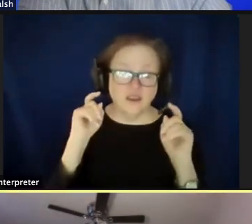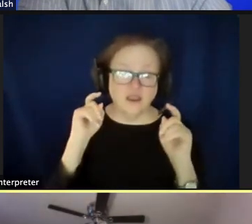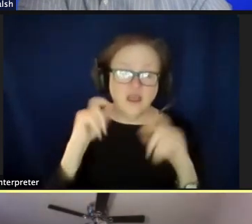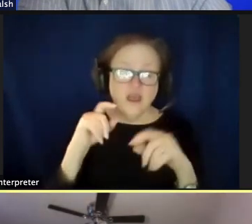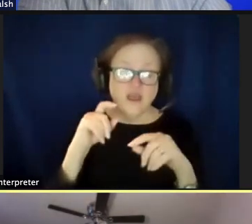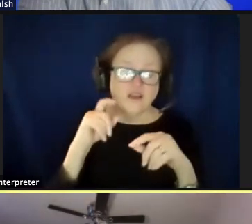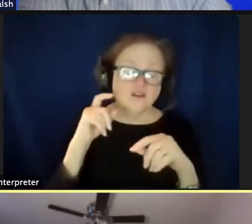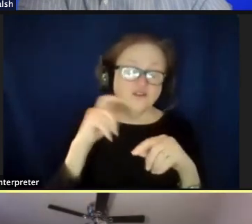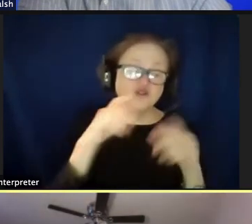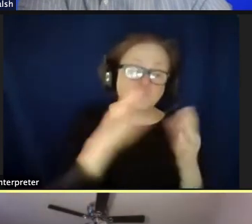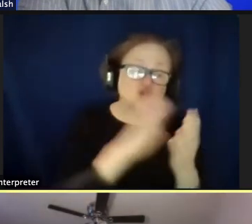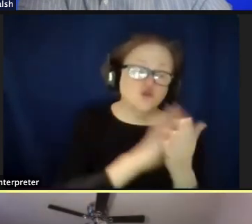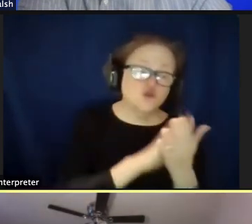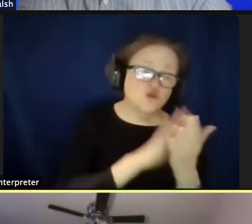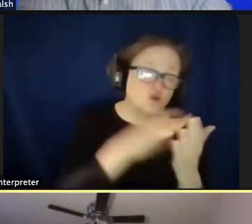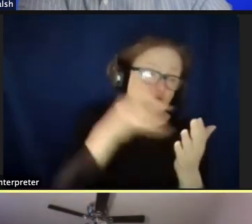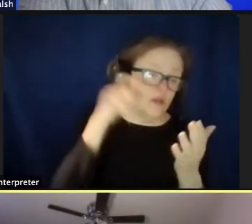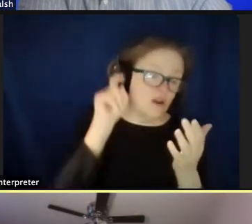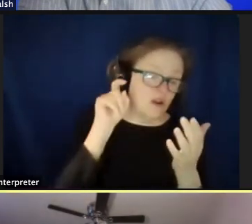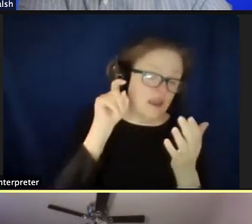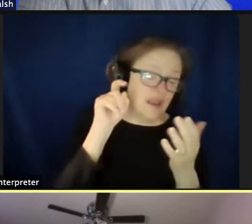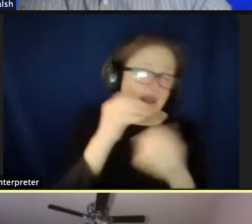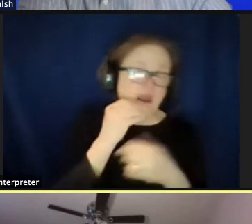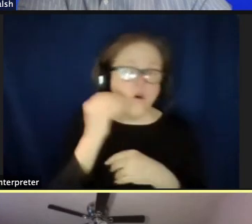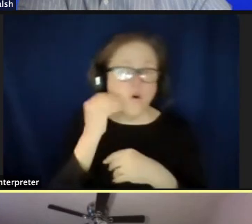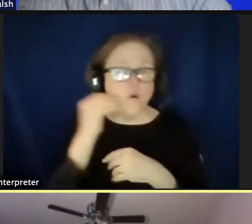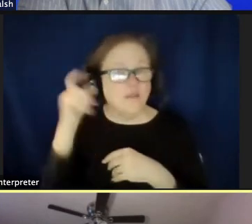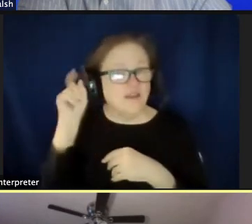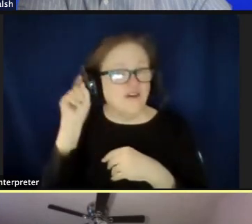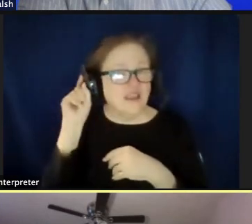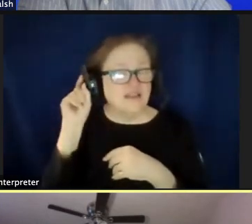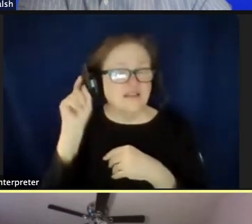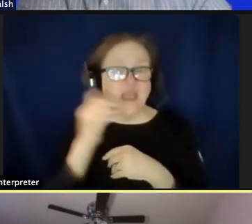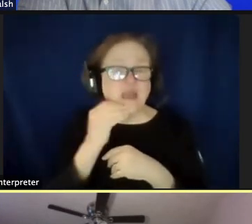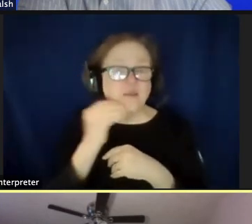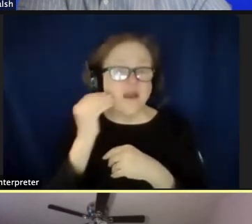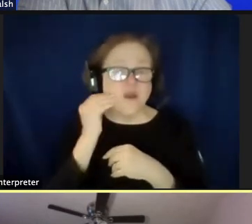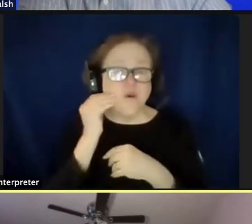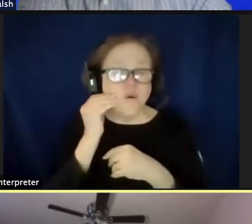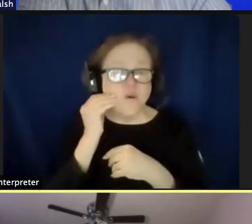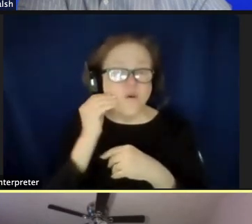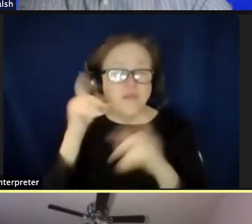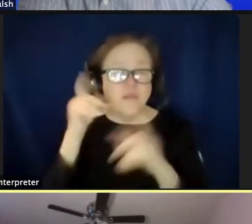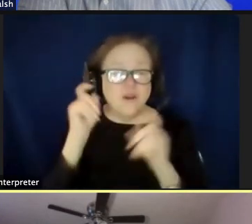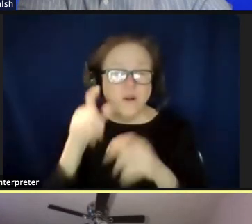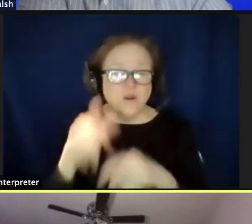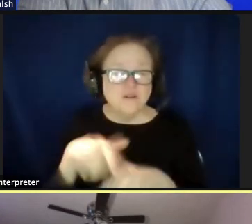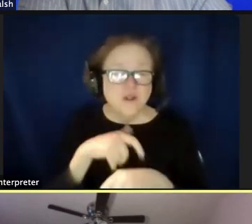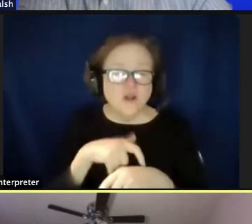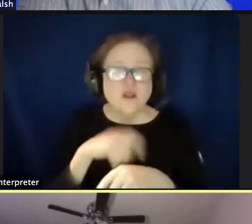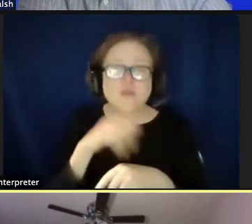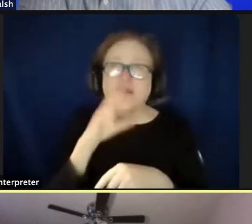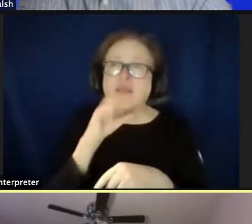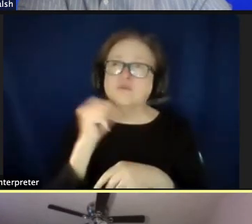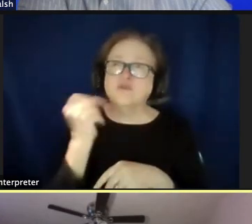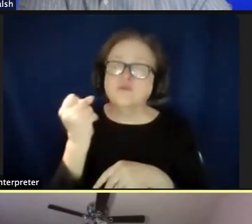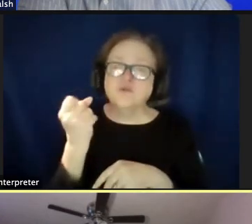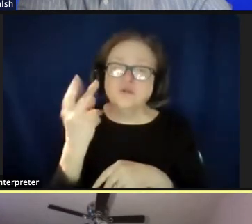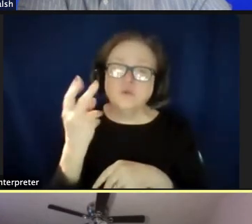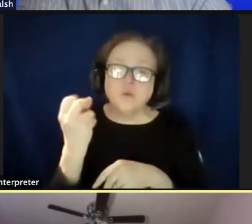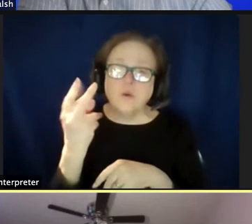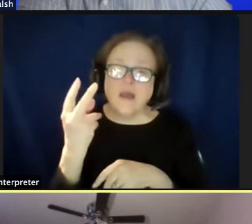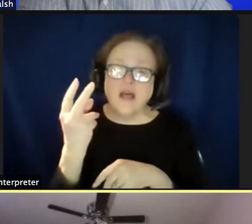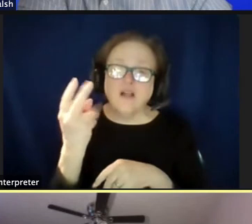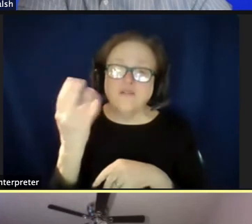aids. I had my home hearing aids for so long that I was about maybe 12 or 14 until I